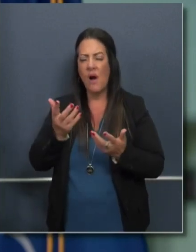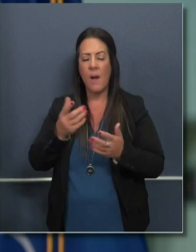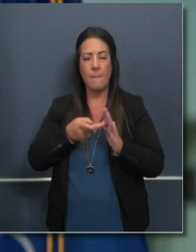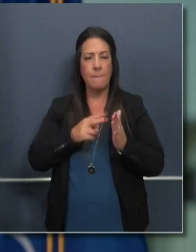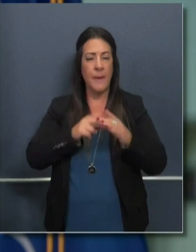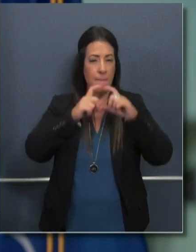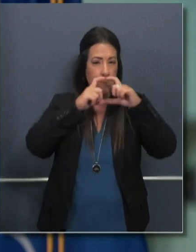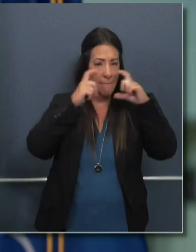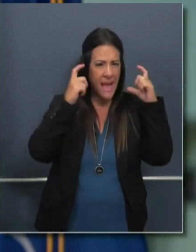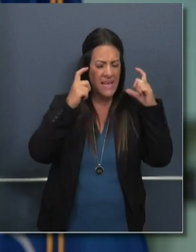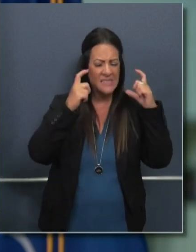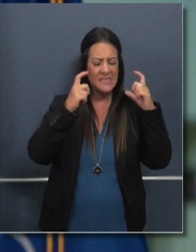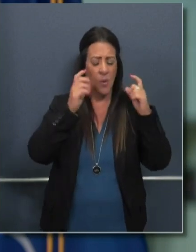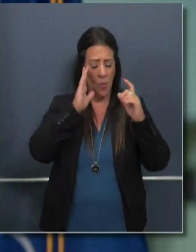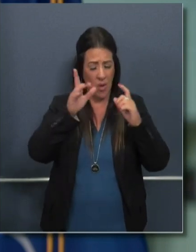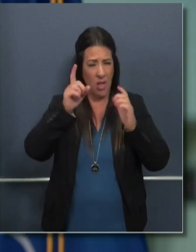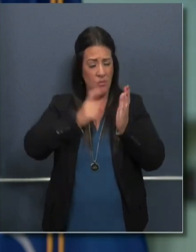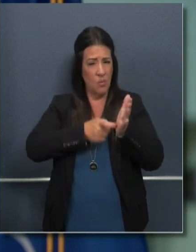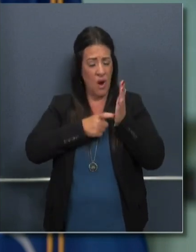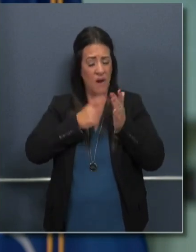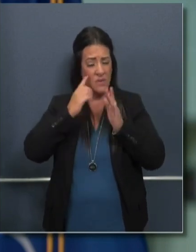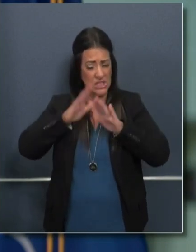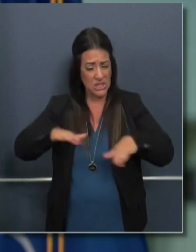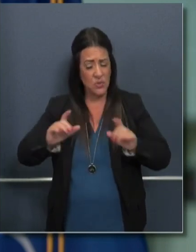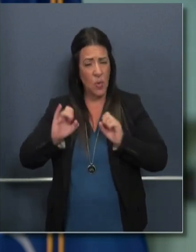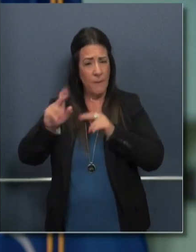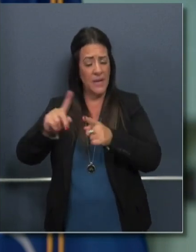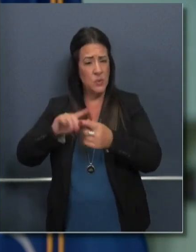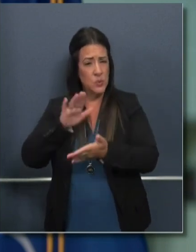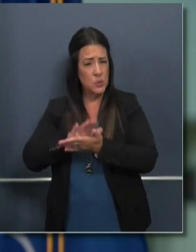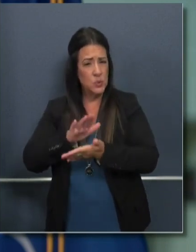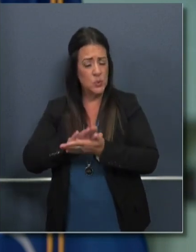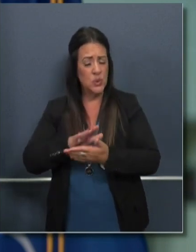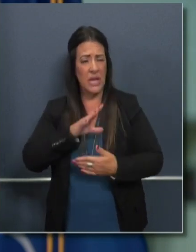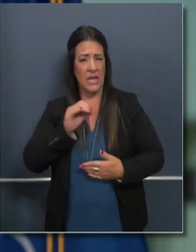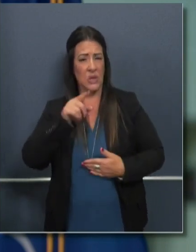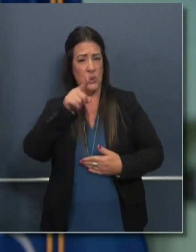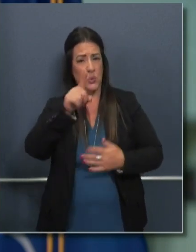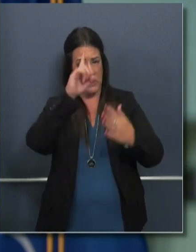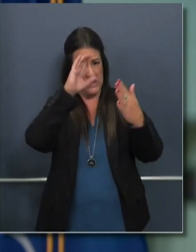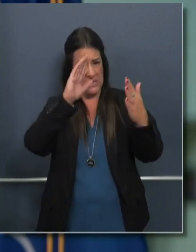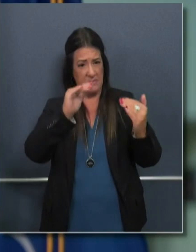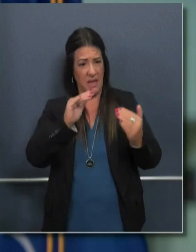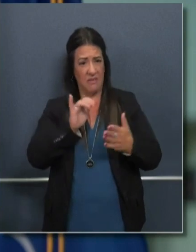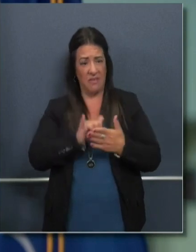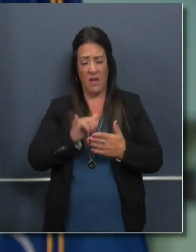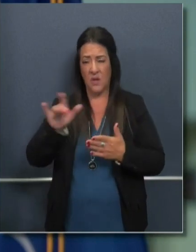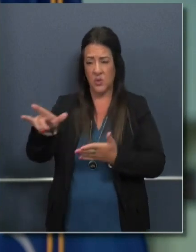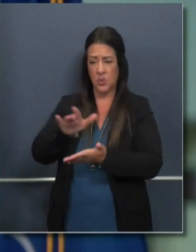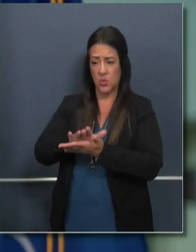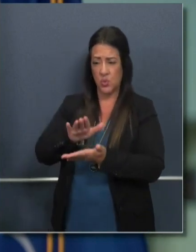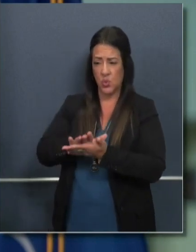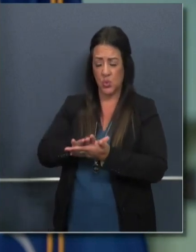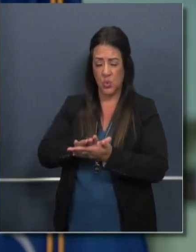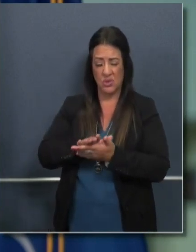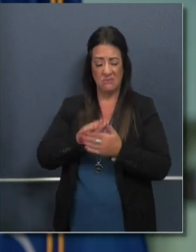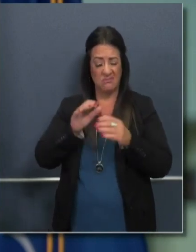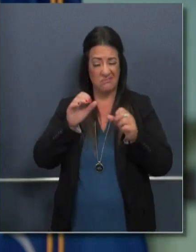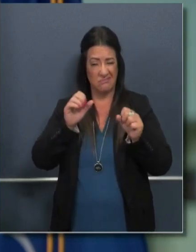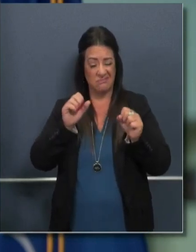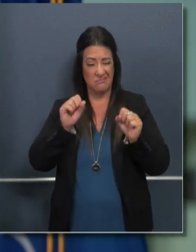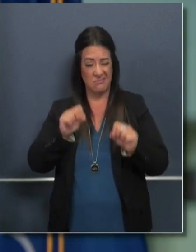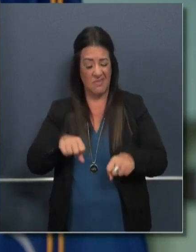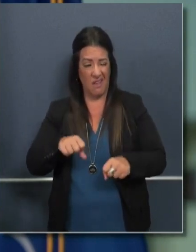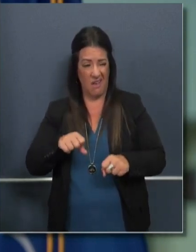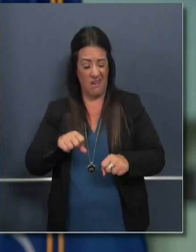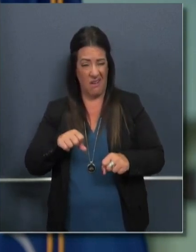be required for school children? And does your administration expect that schools are going to be able to get young kids to consistently